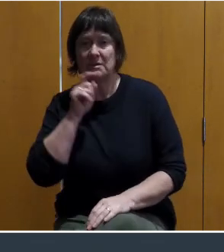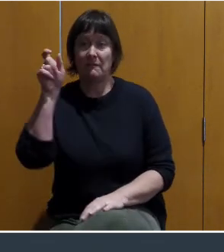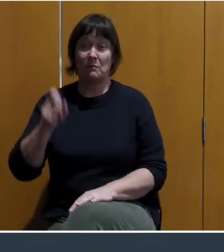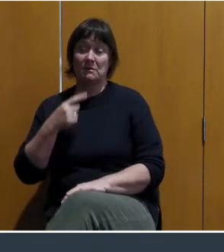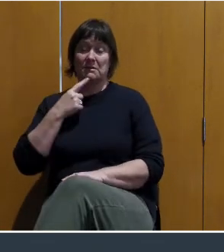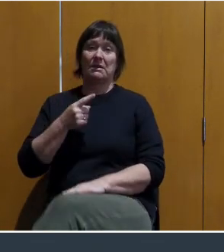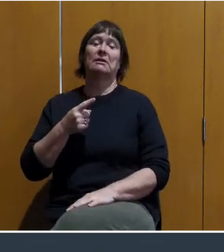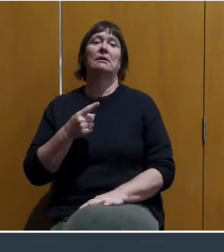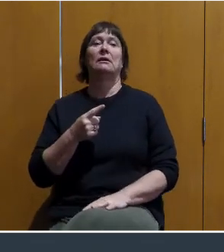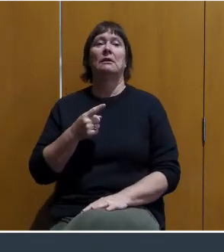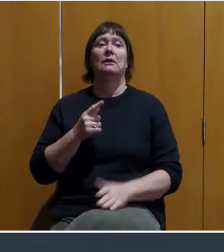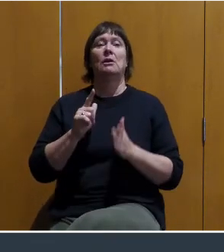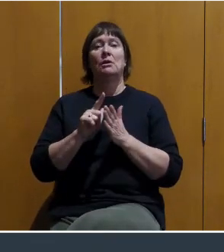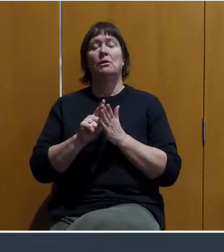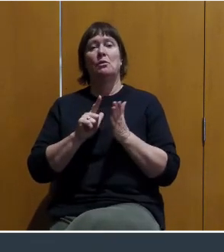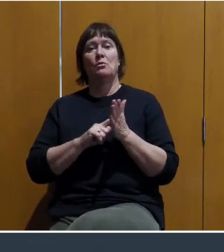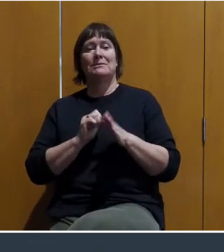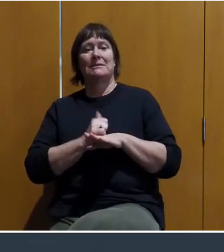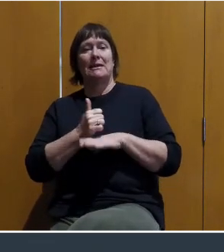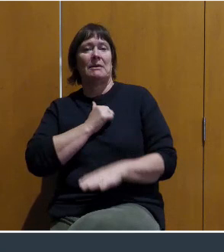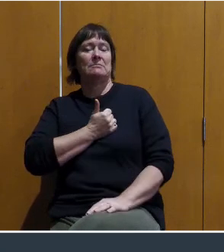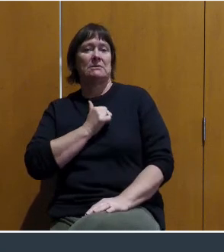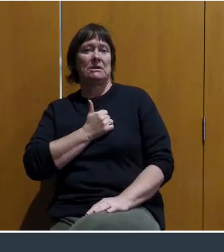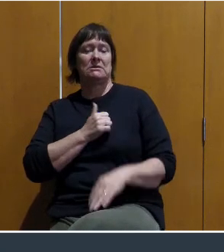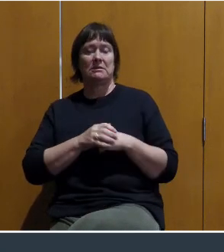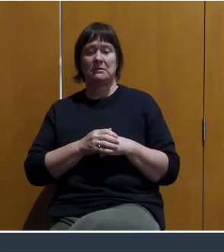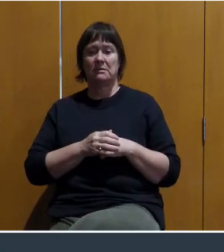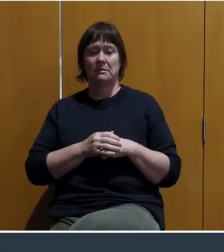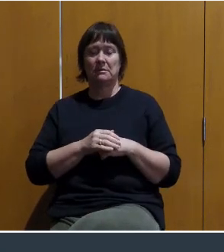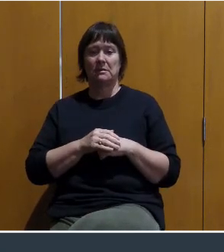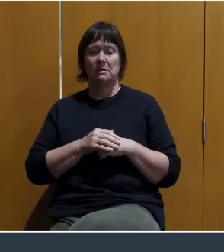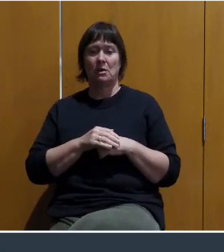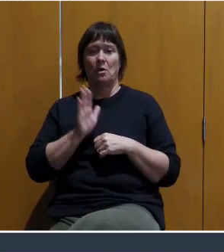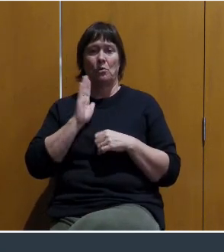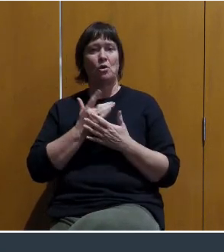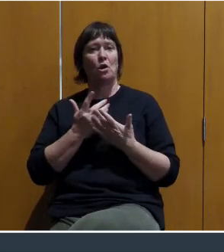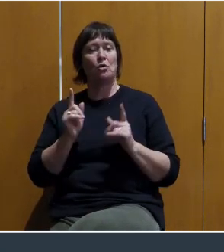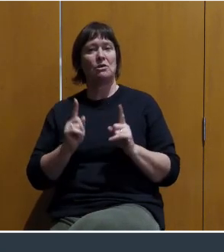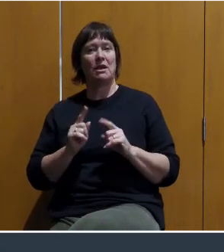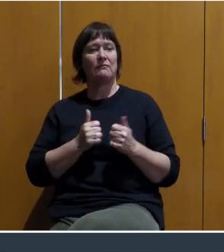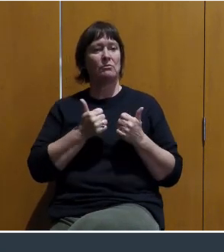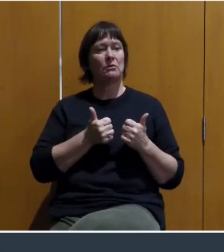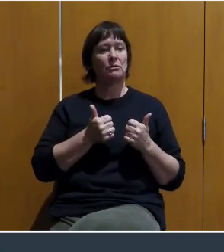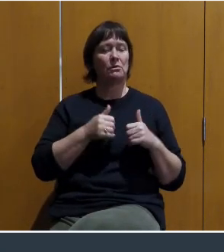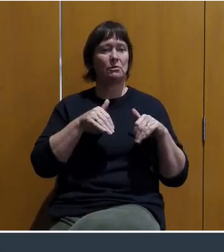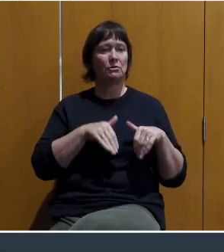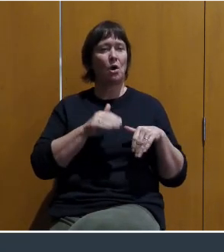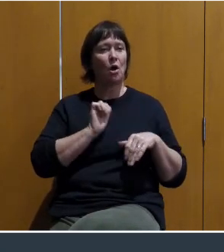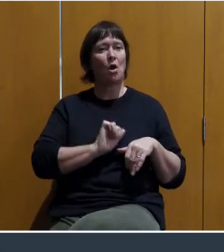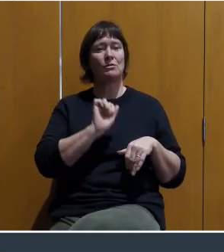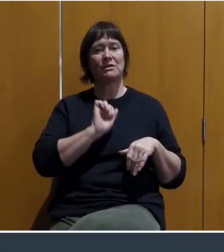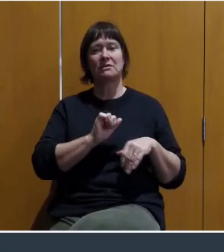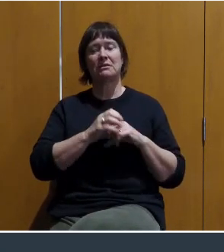before around laws kind of setting those expectations, and we heard a lot today from good dog owners, and I just want to say